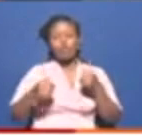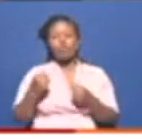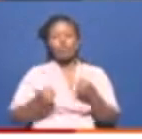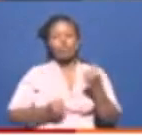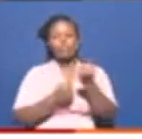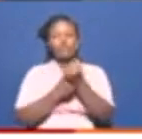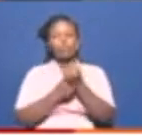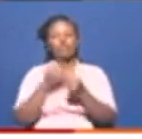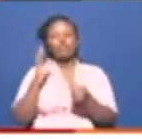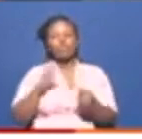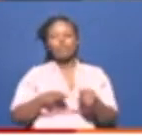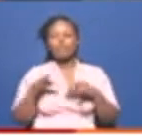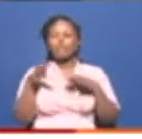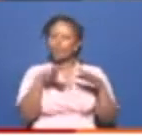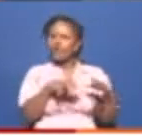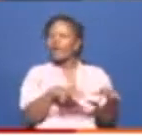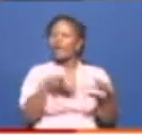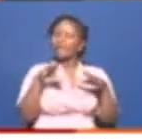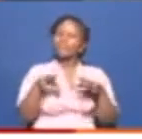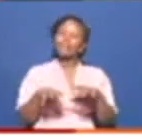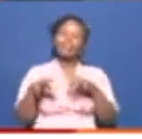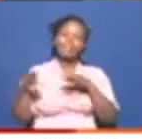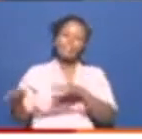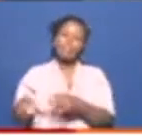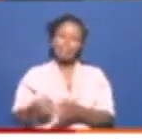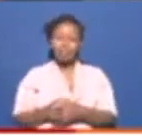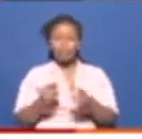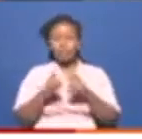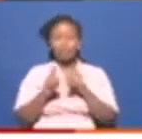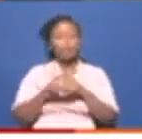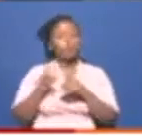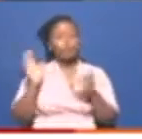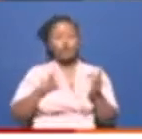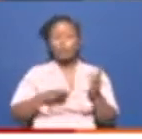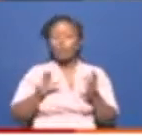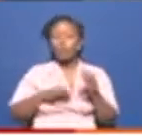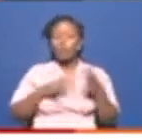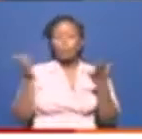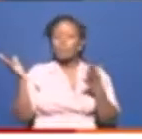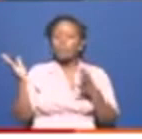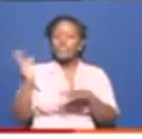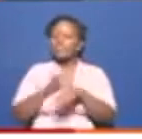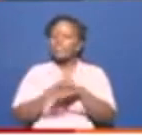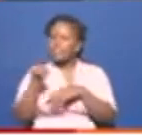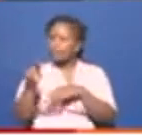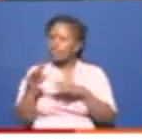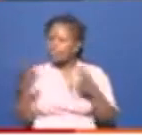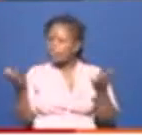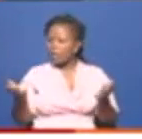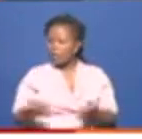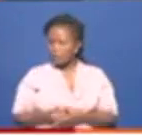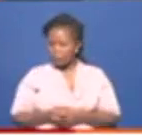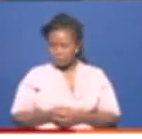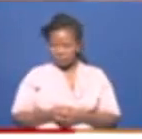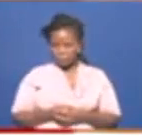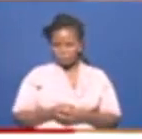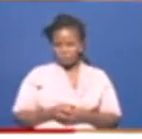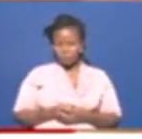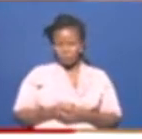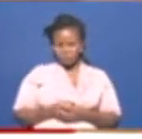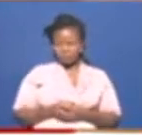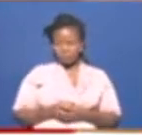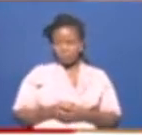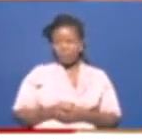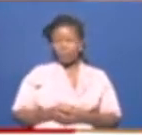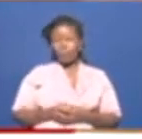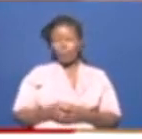every year? And again, how can a woman reach out to you in particular? Okay. So if reaching out to me, please reach out to